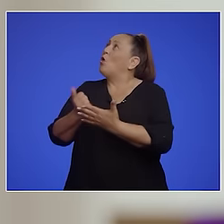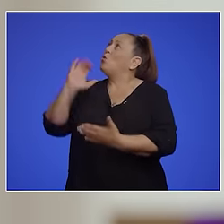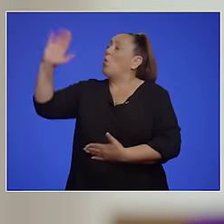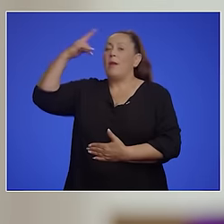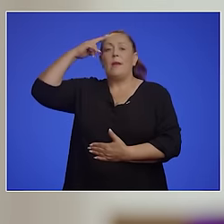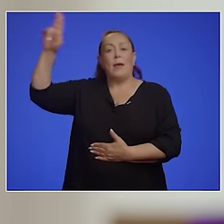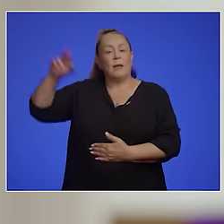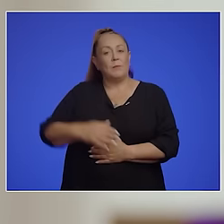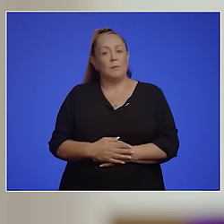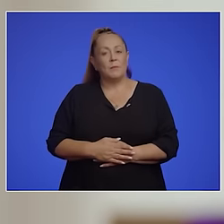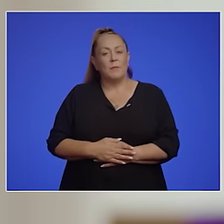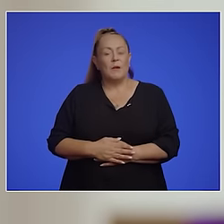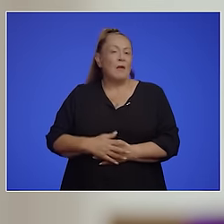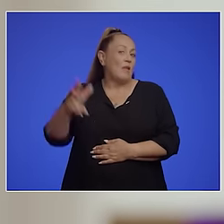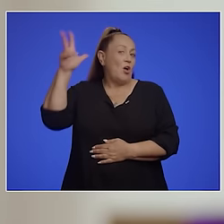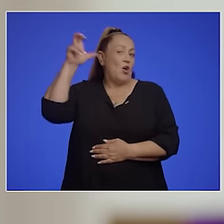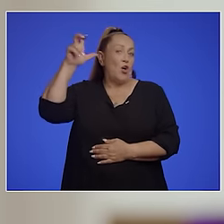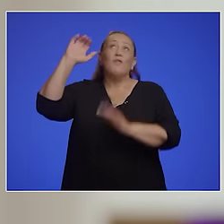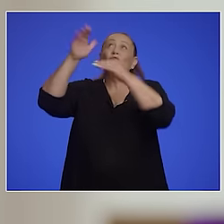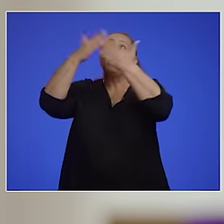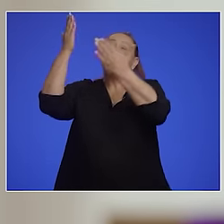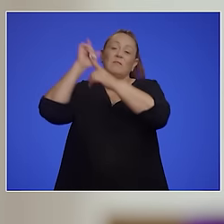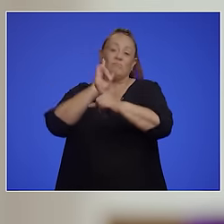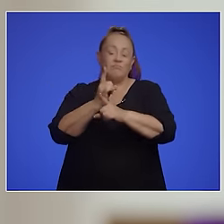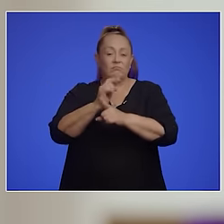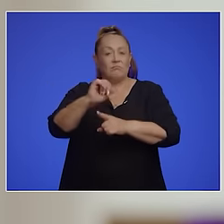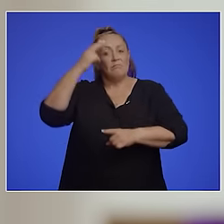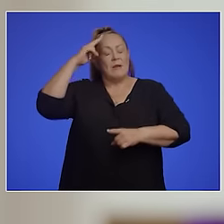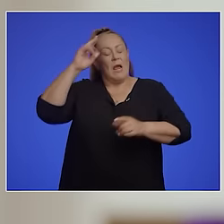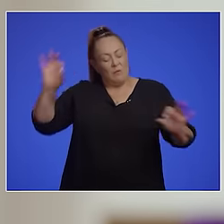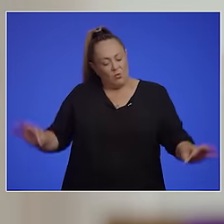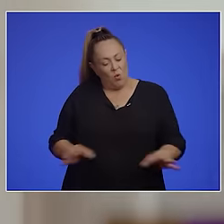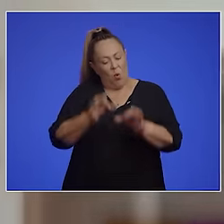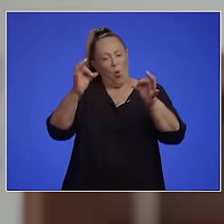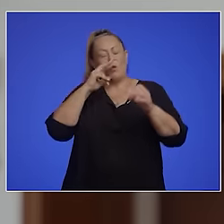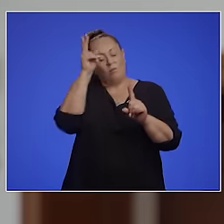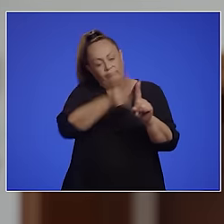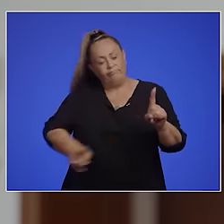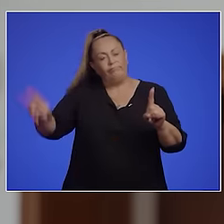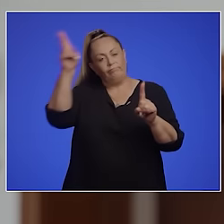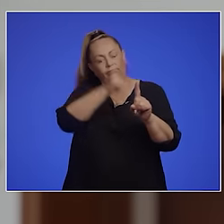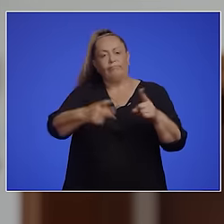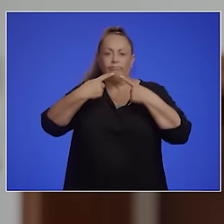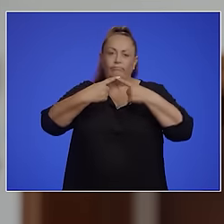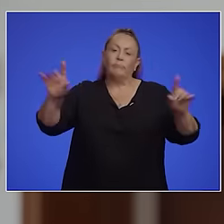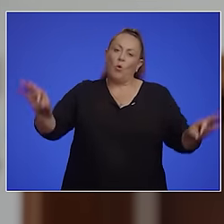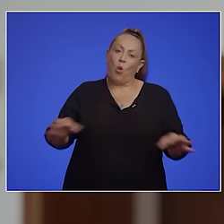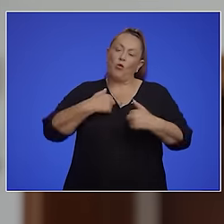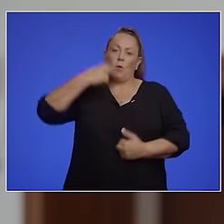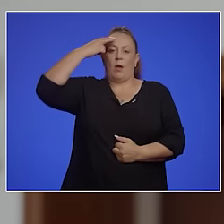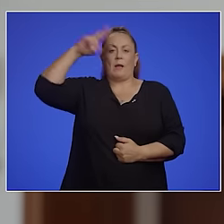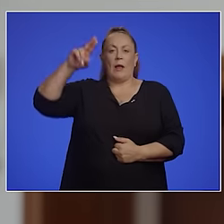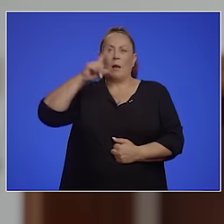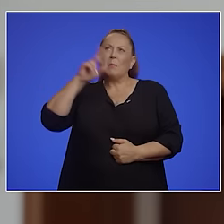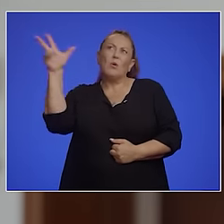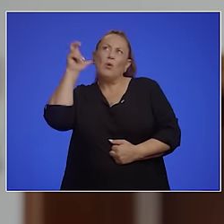And a voice came from heaven. I have glorified it, and I will glorify it again. People standing by who heard this